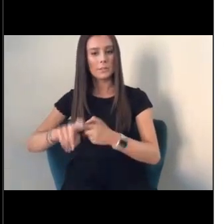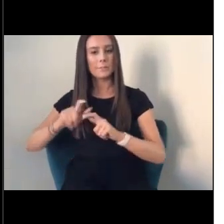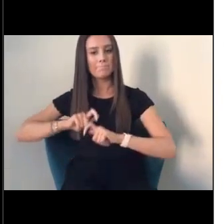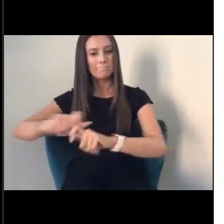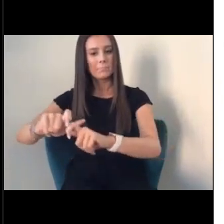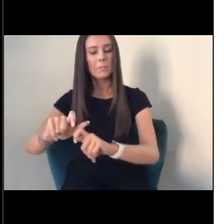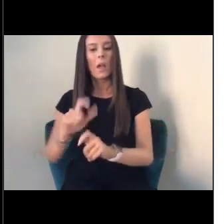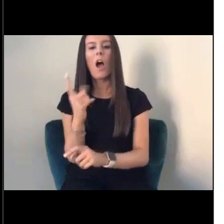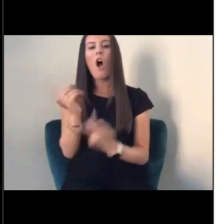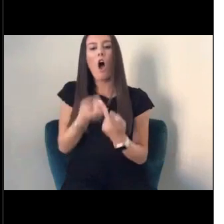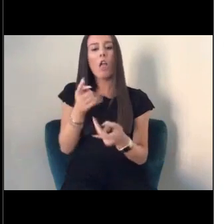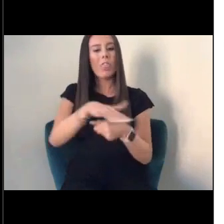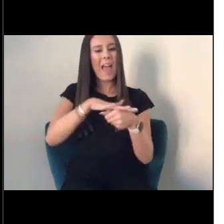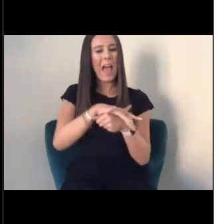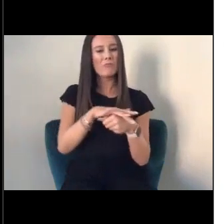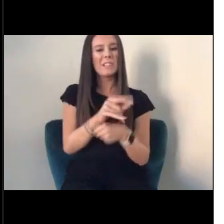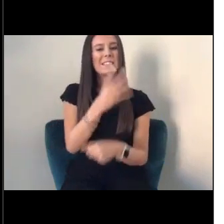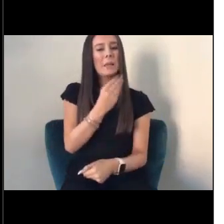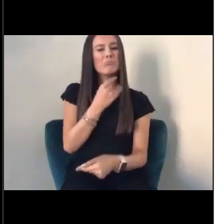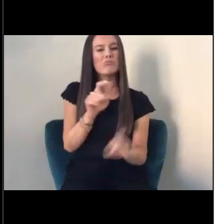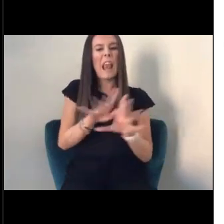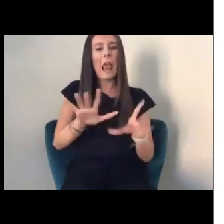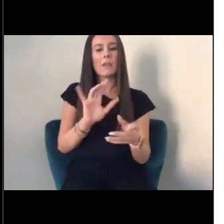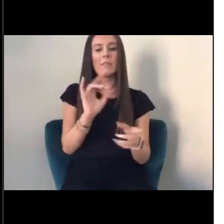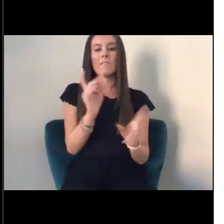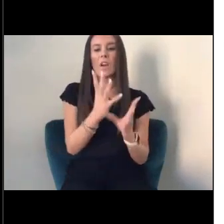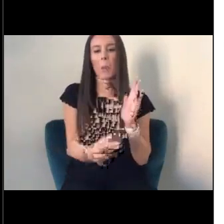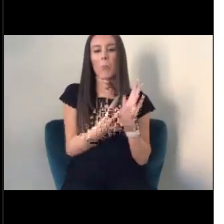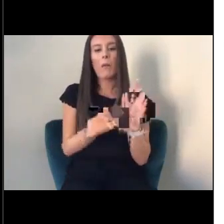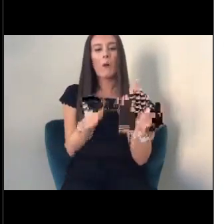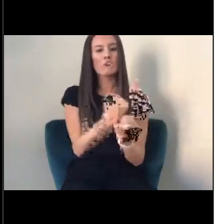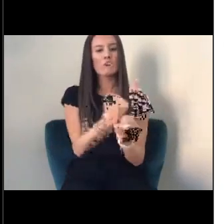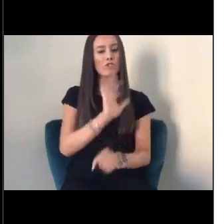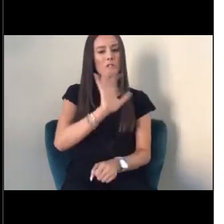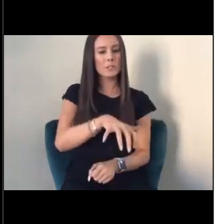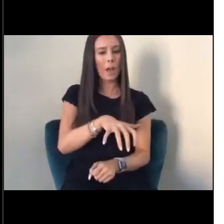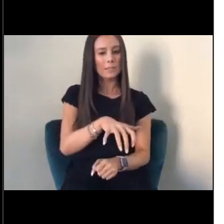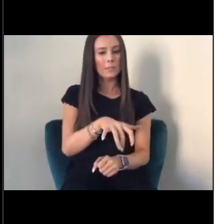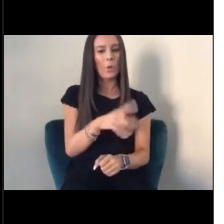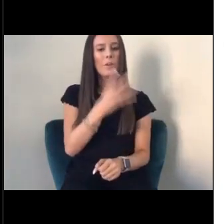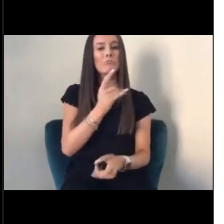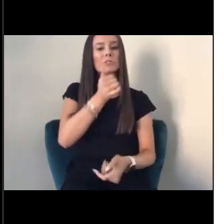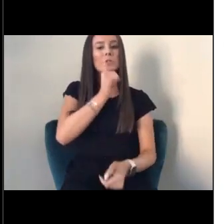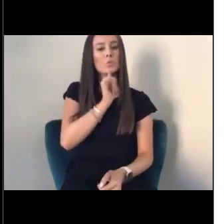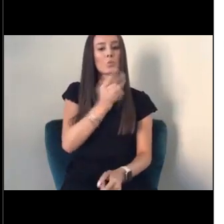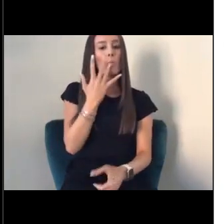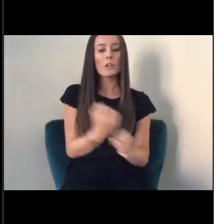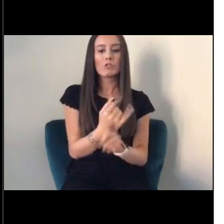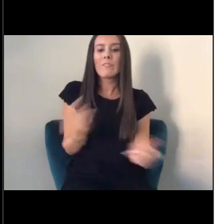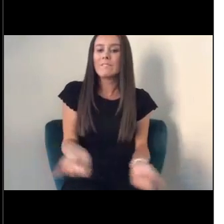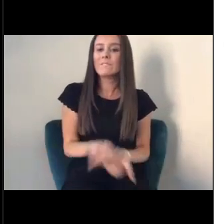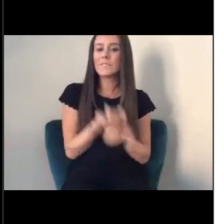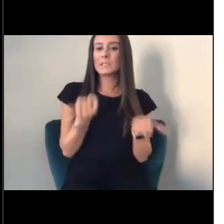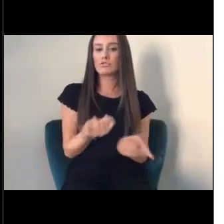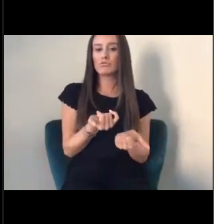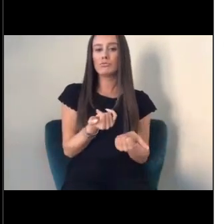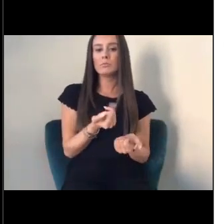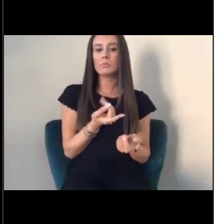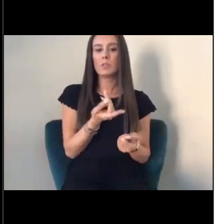construction sites will only be needed temporarily, with any land being reinstated and returned to its owner once construction is